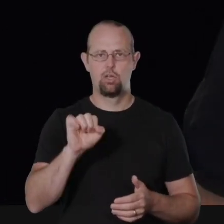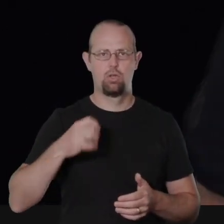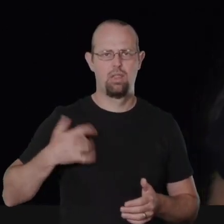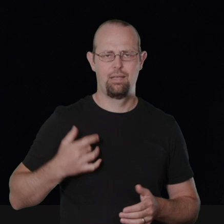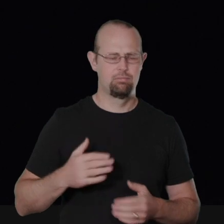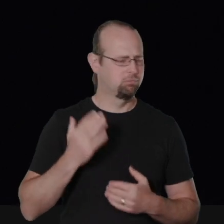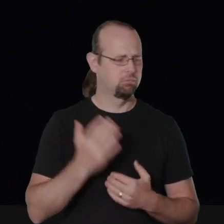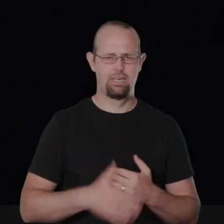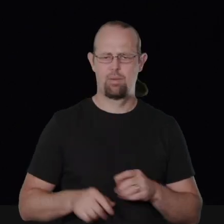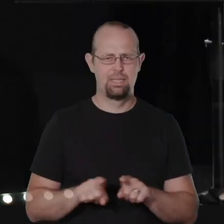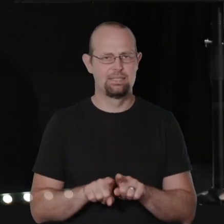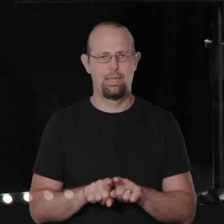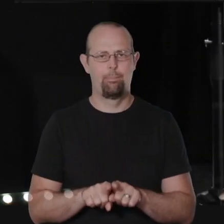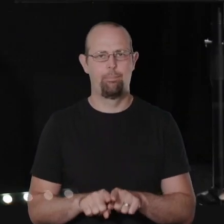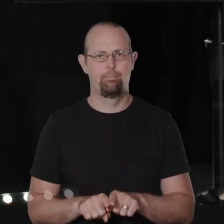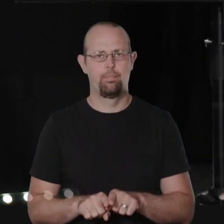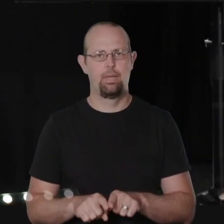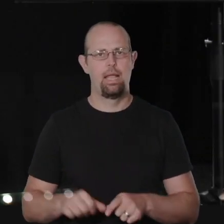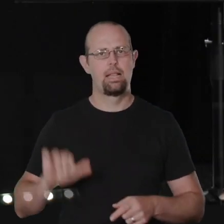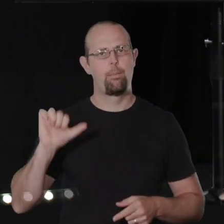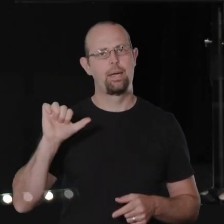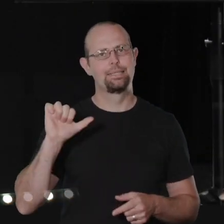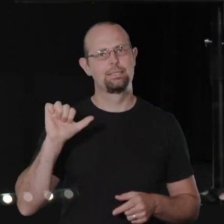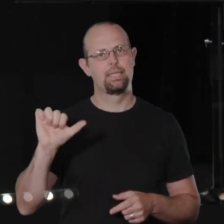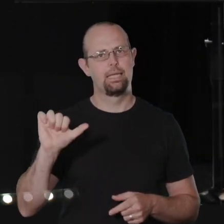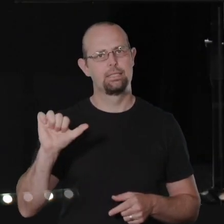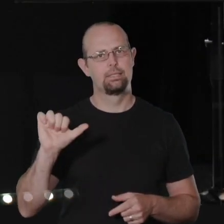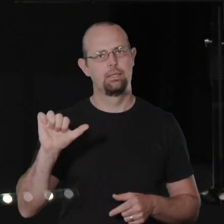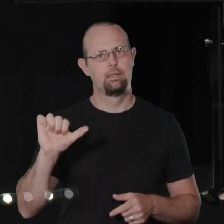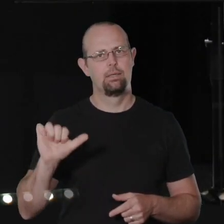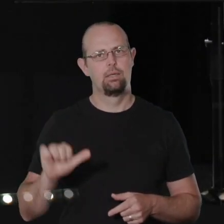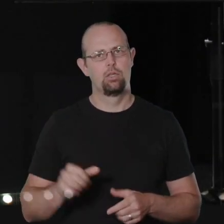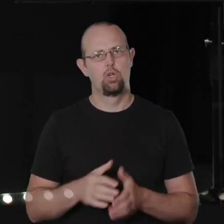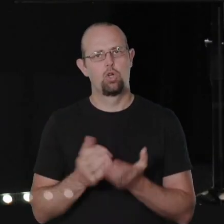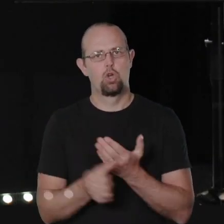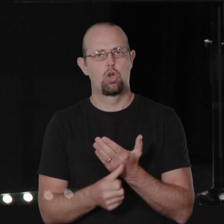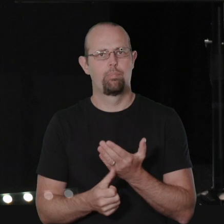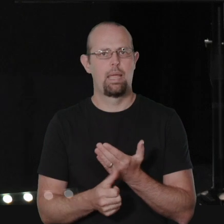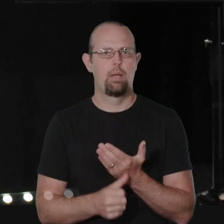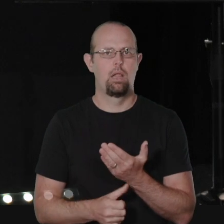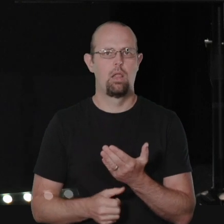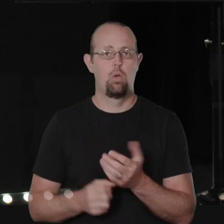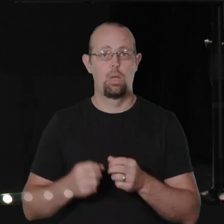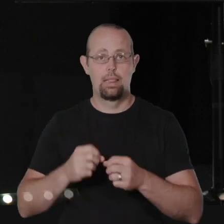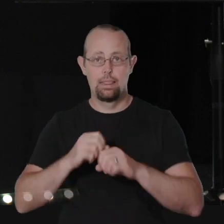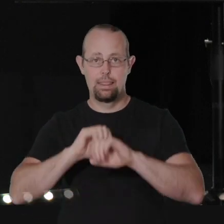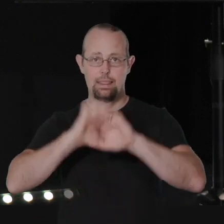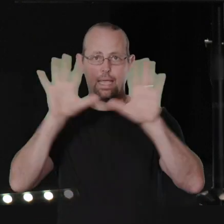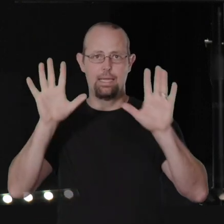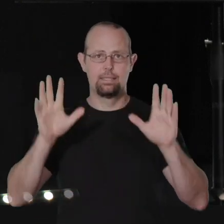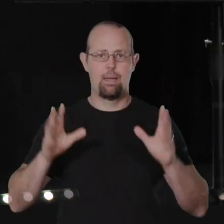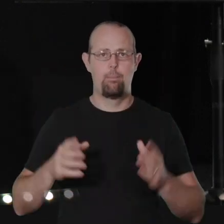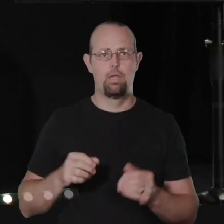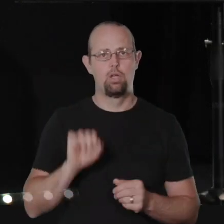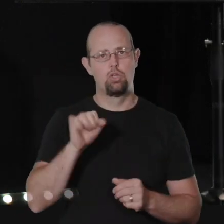same. Number six, God's word will light up your life. Somebody